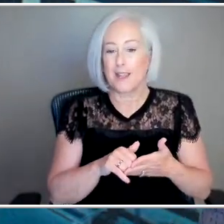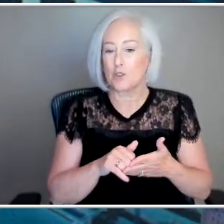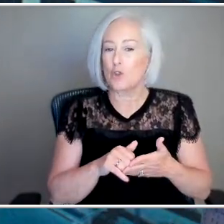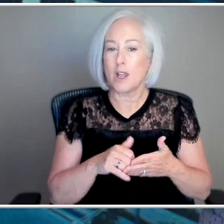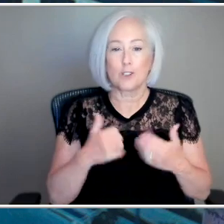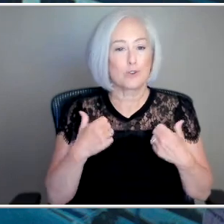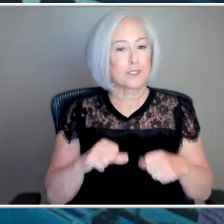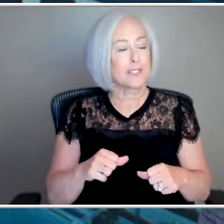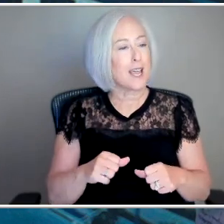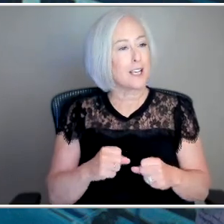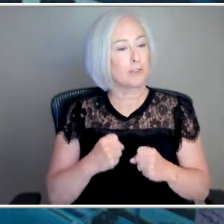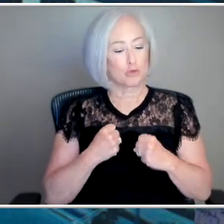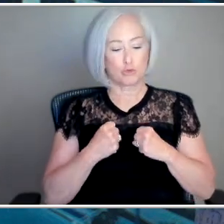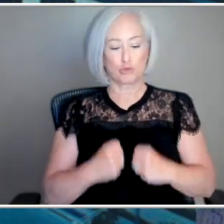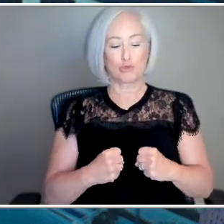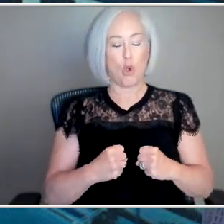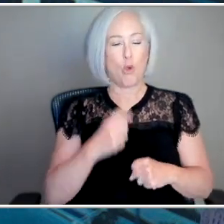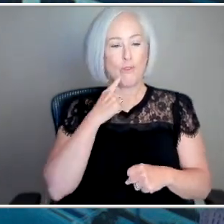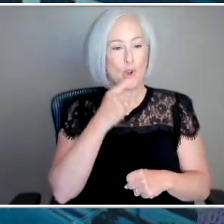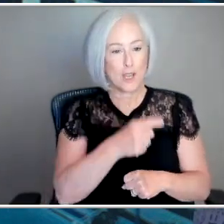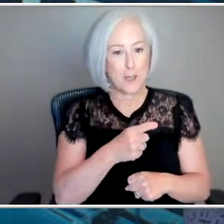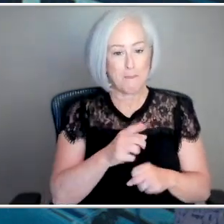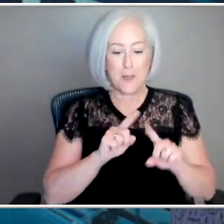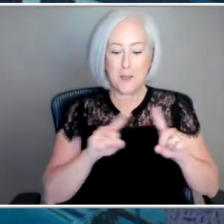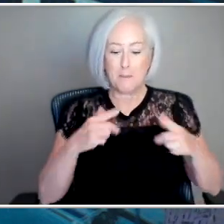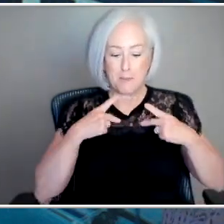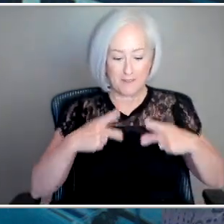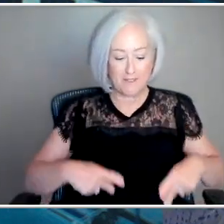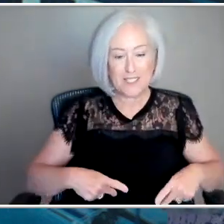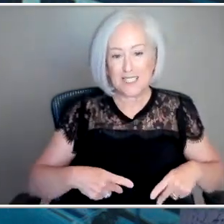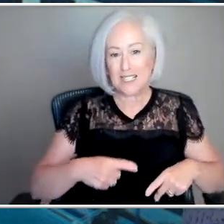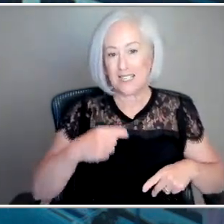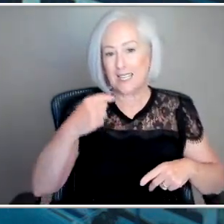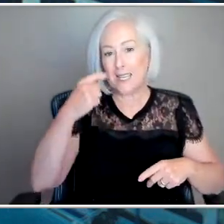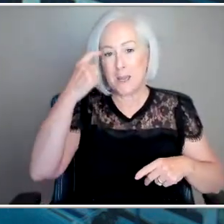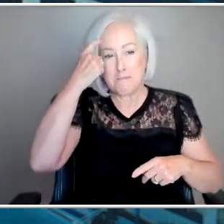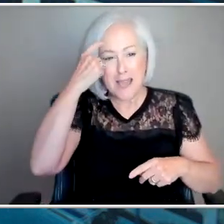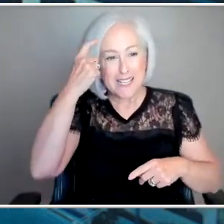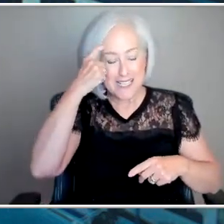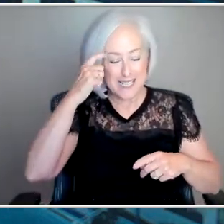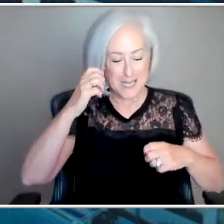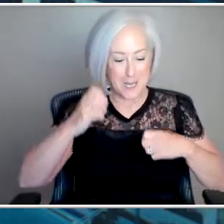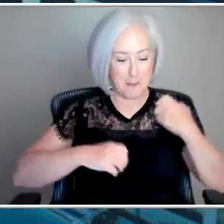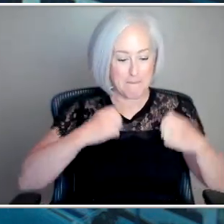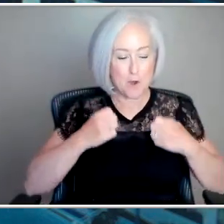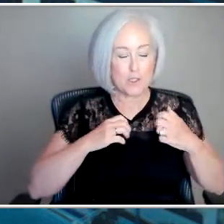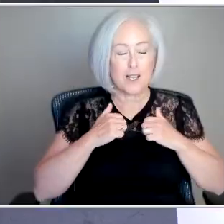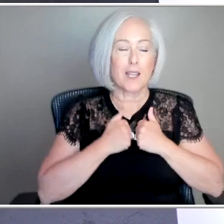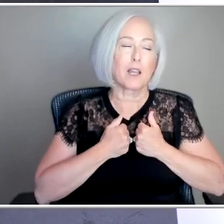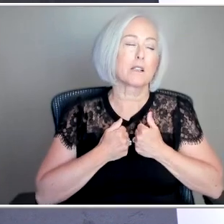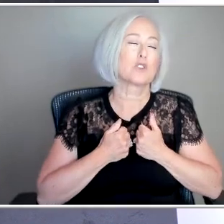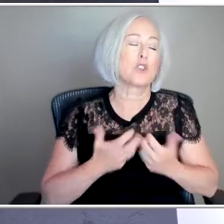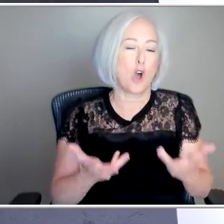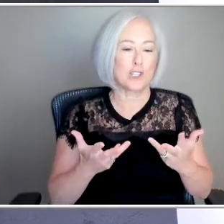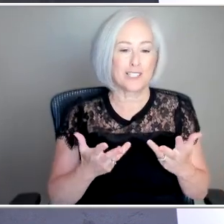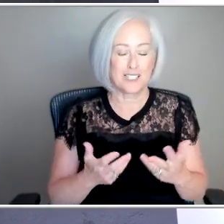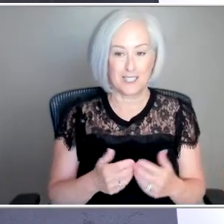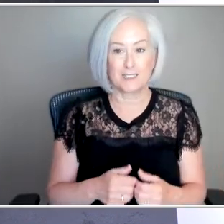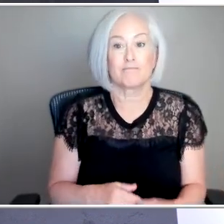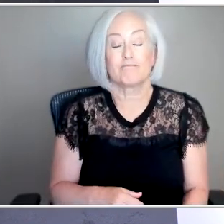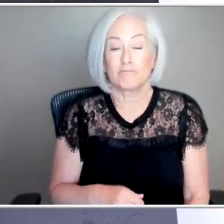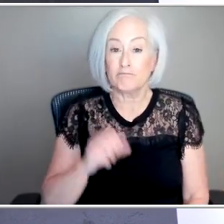be physically, mentally, and emotionally exhausted, and all that just kind of. And let's go to that, because physically,